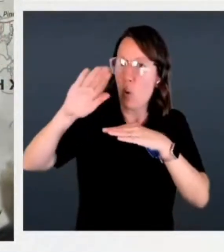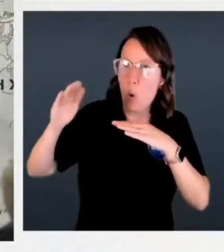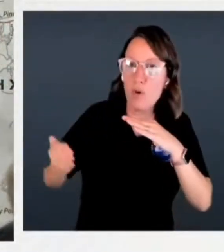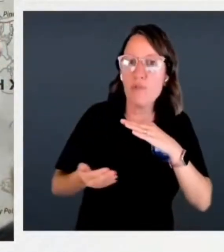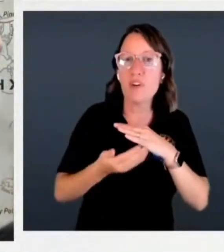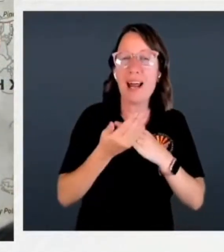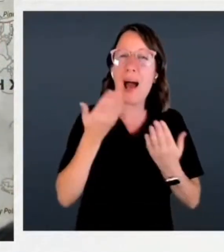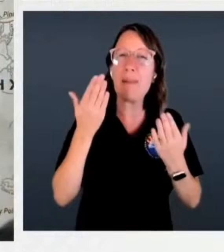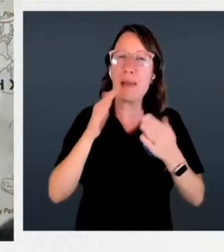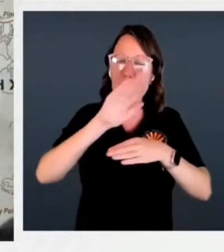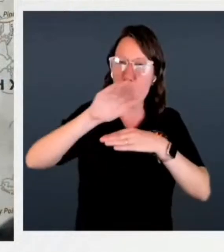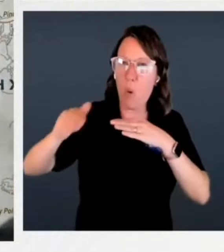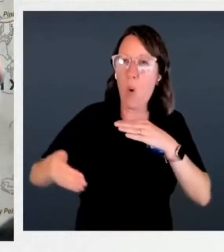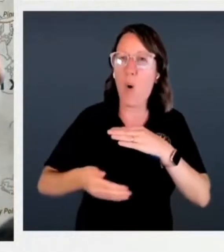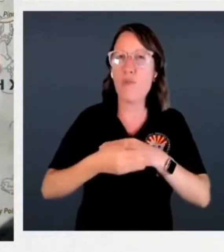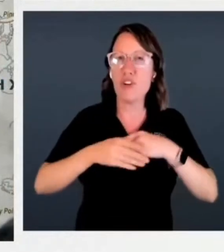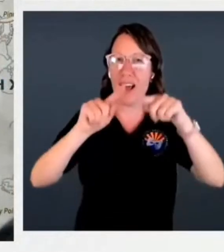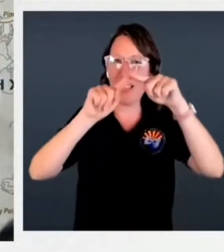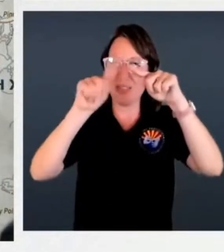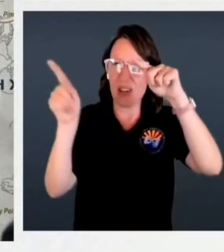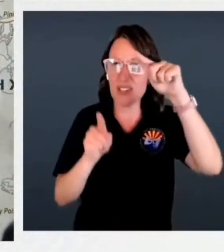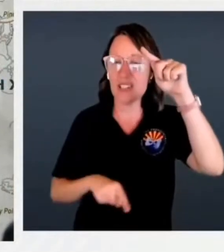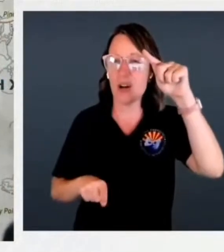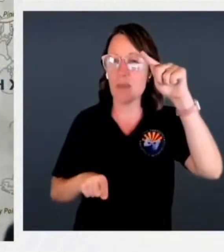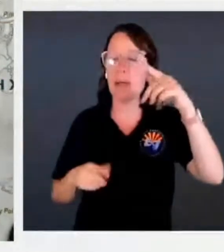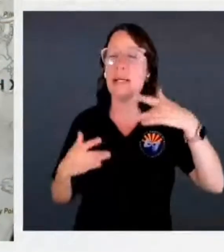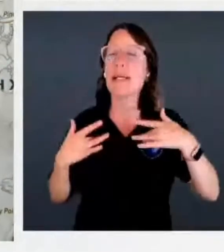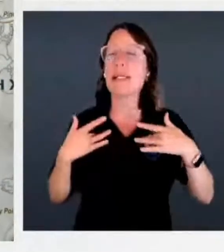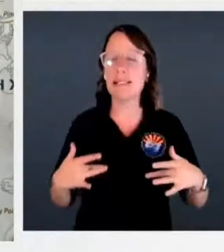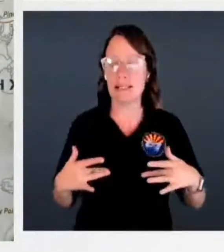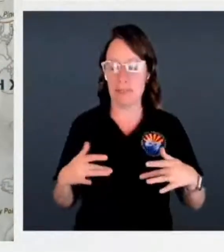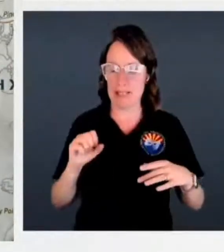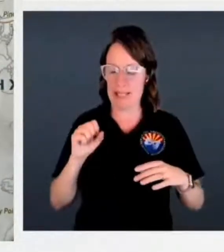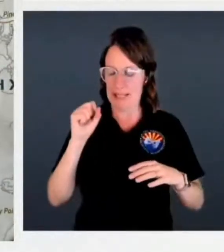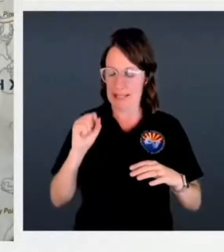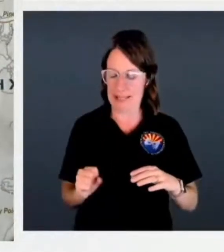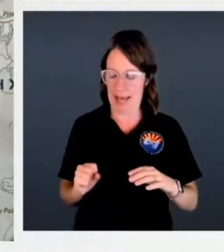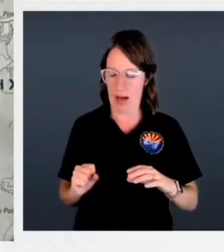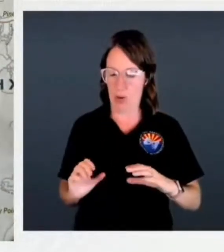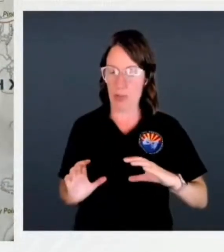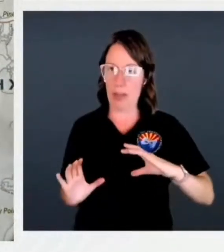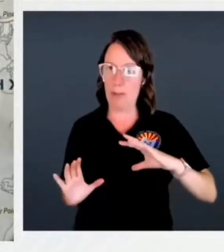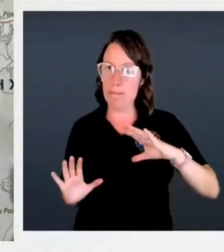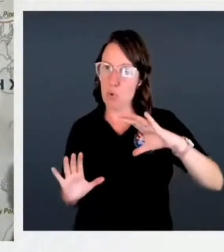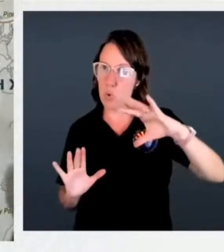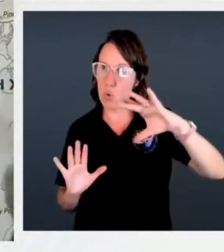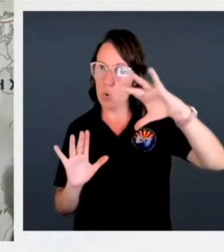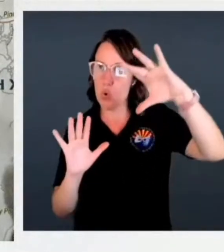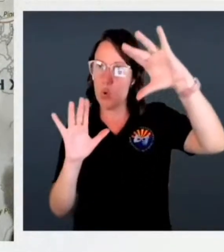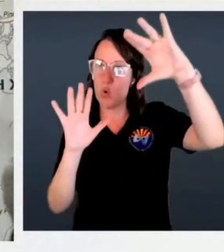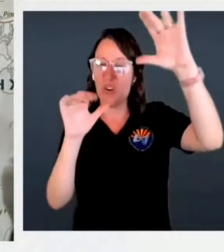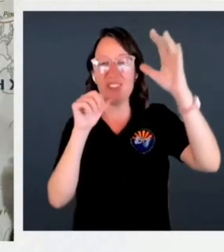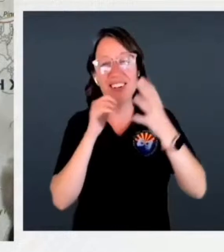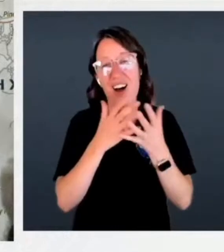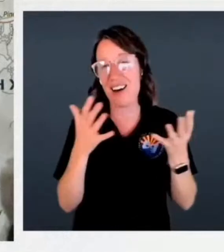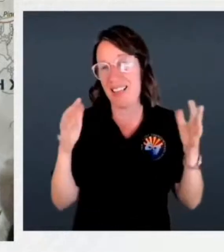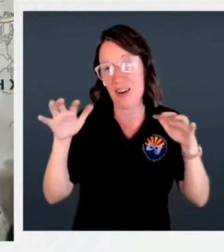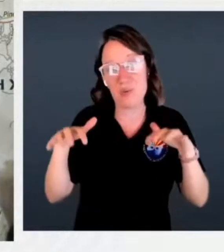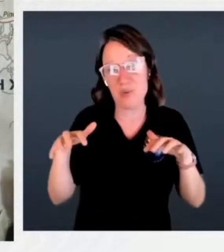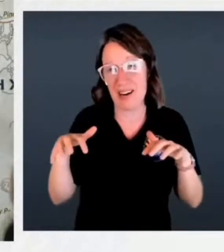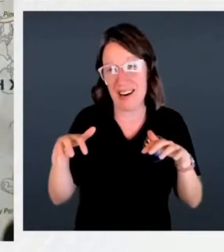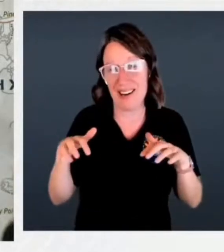to be high-based, they're pretty fast-moving, they'll move from south to north, and they would have very little precipitation with them. Still